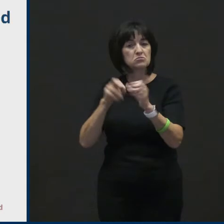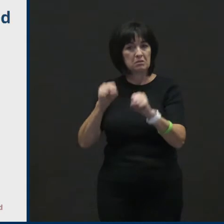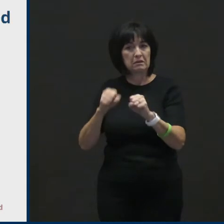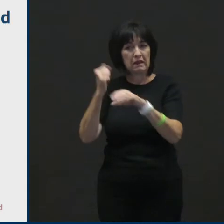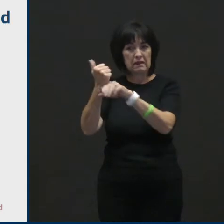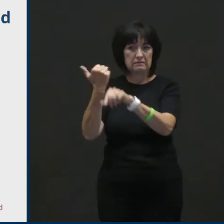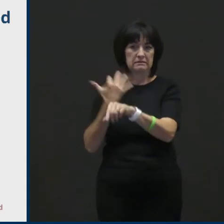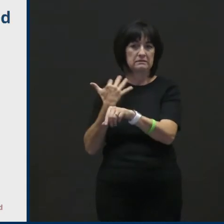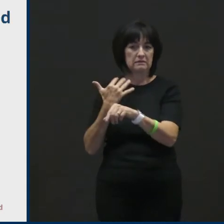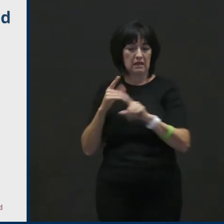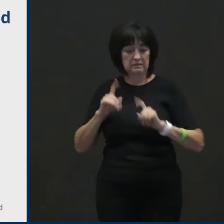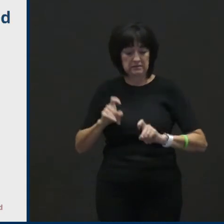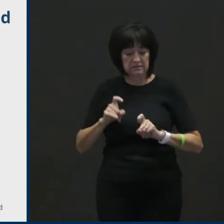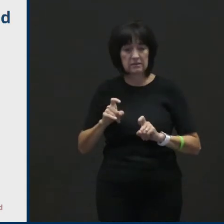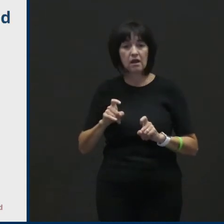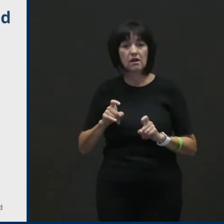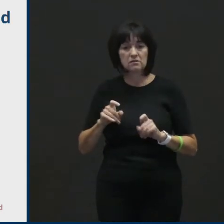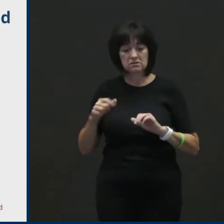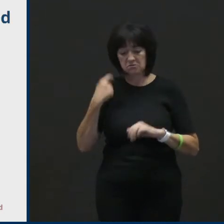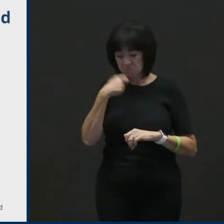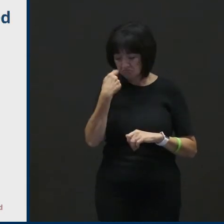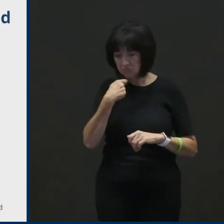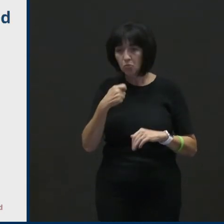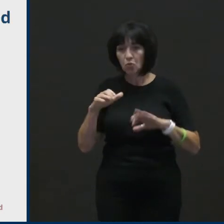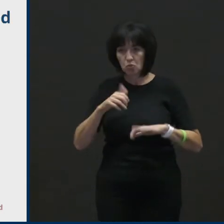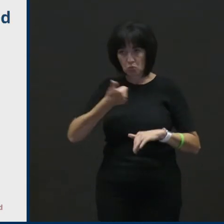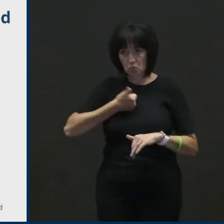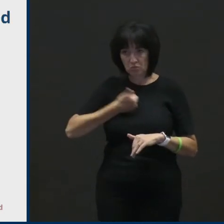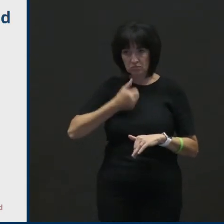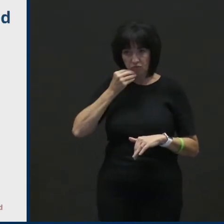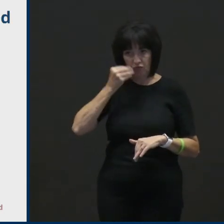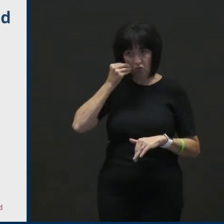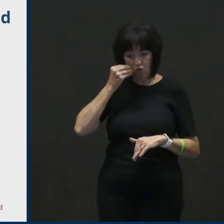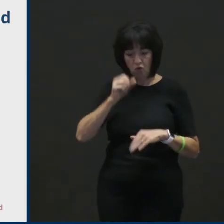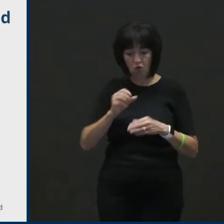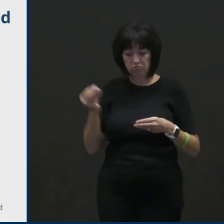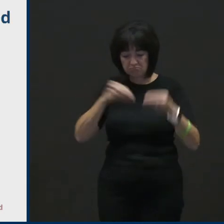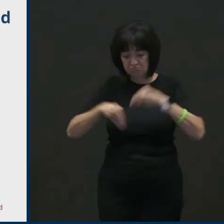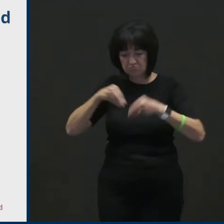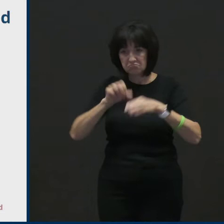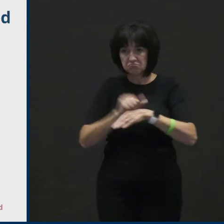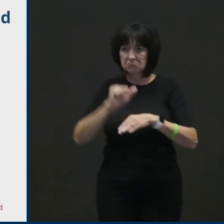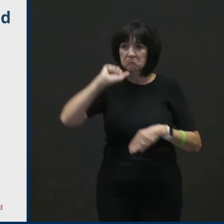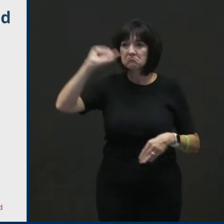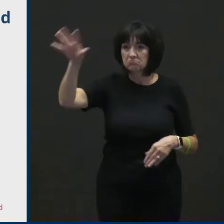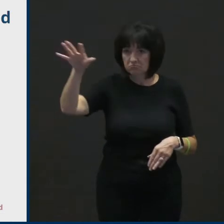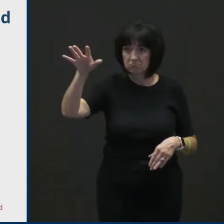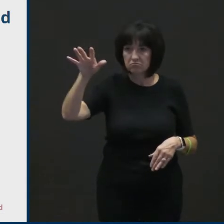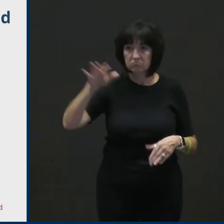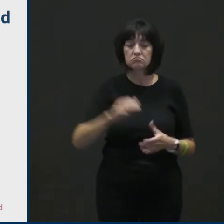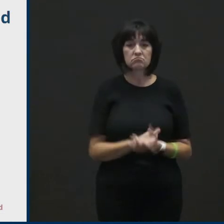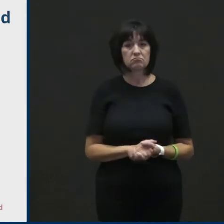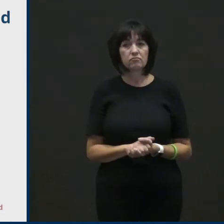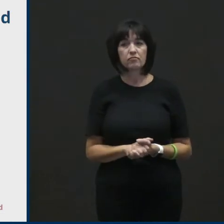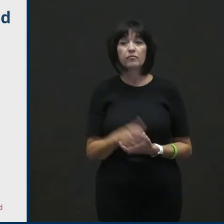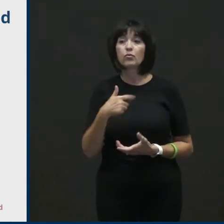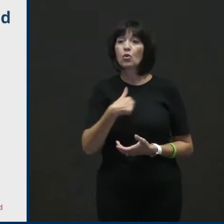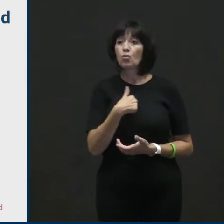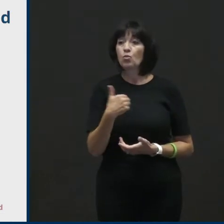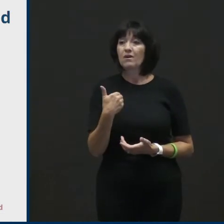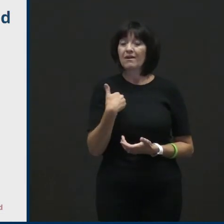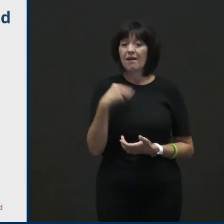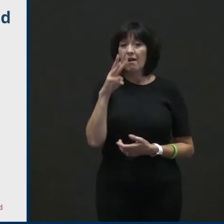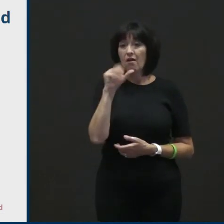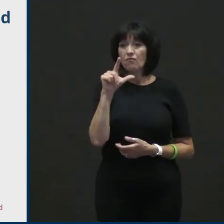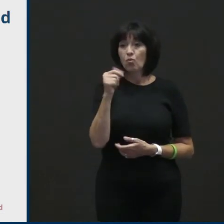Walgreens Public Health has been working with them very closely the last few months. We've had 3 pilot stores that have been going now for some